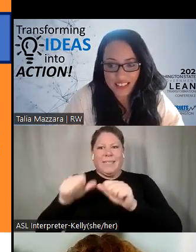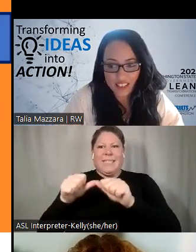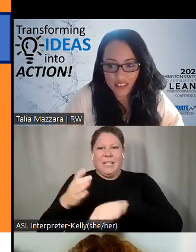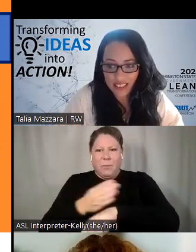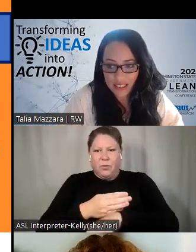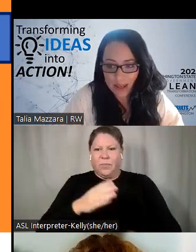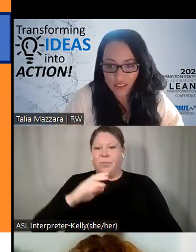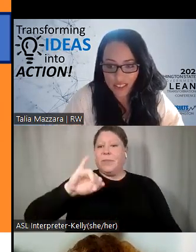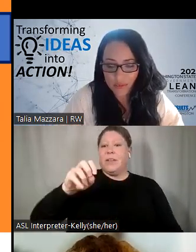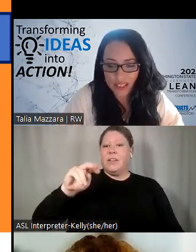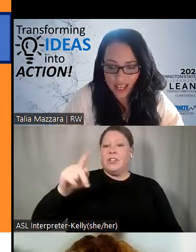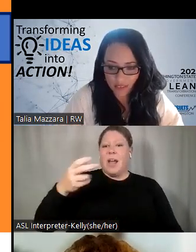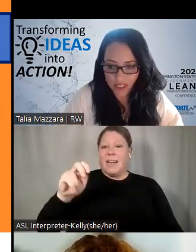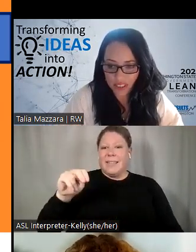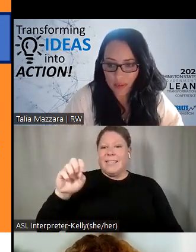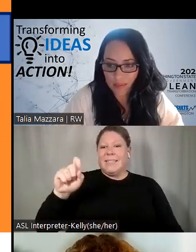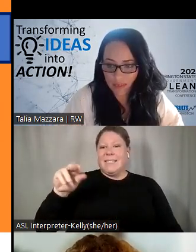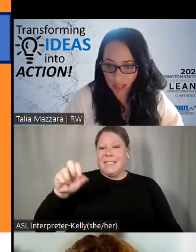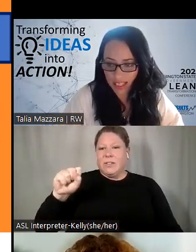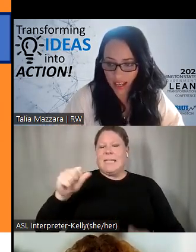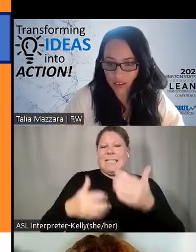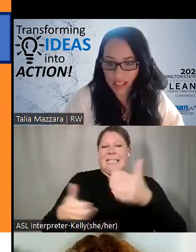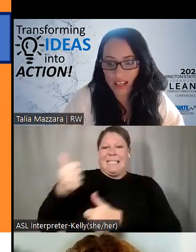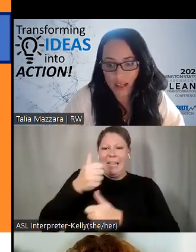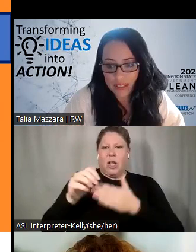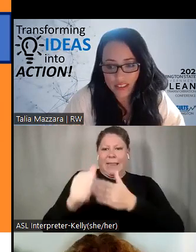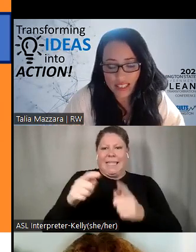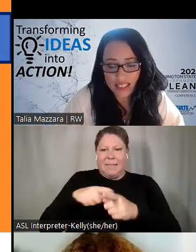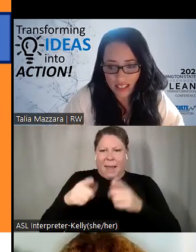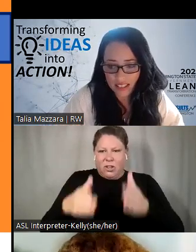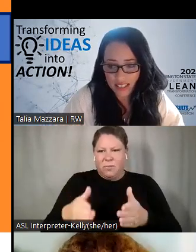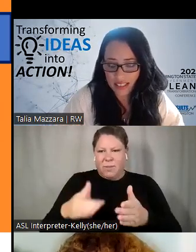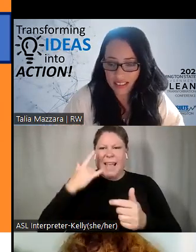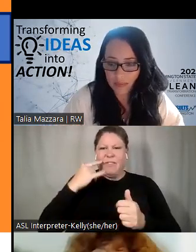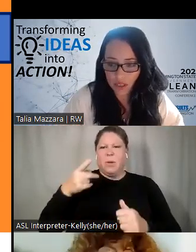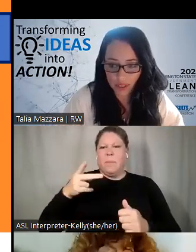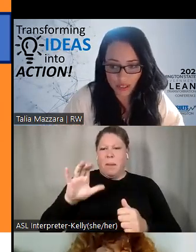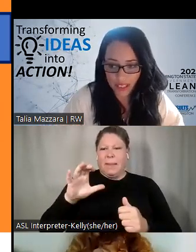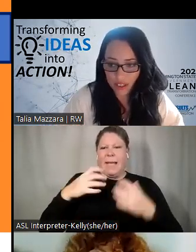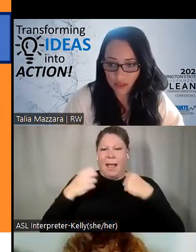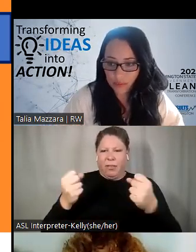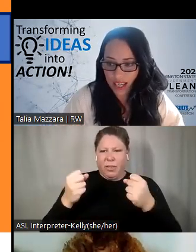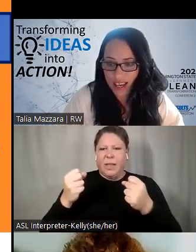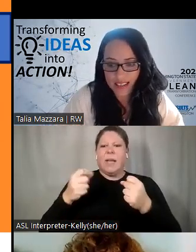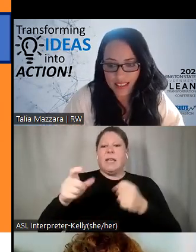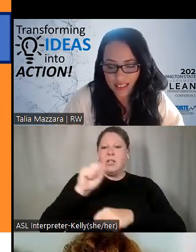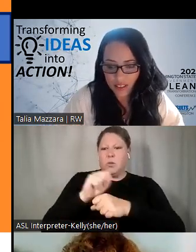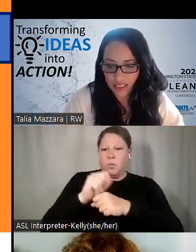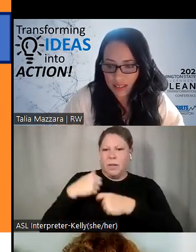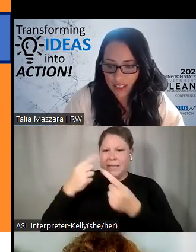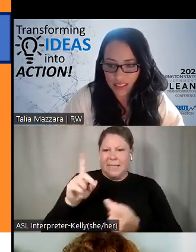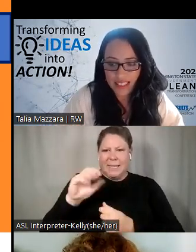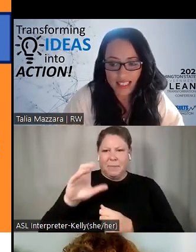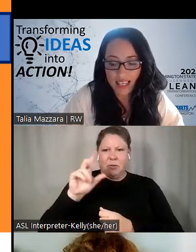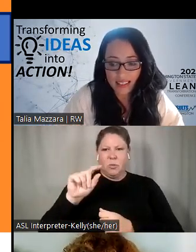a senior lean specialist with the California Department of Public Health, a position he's held since December 2022. As a senior